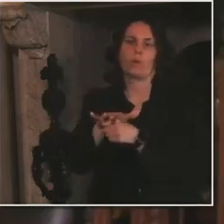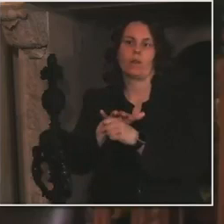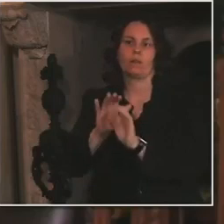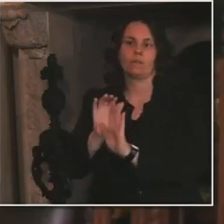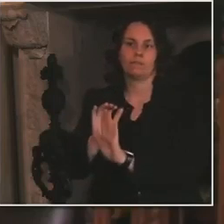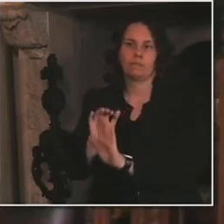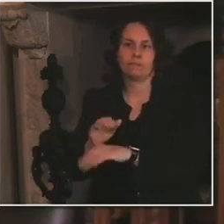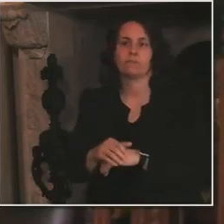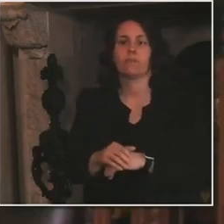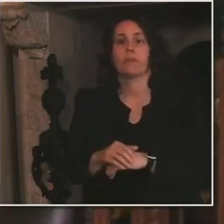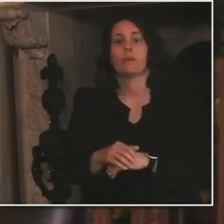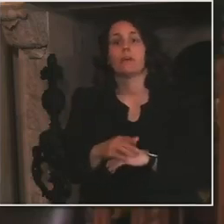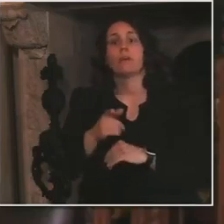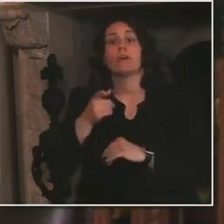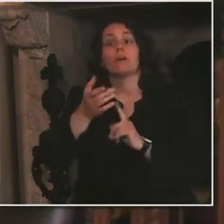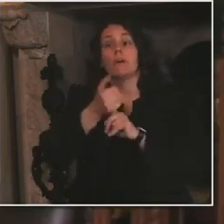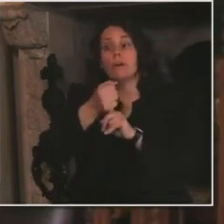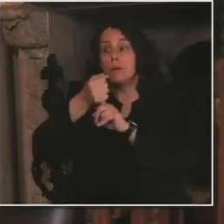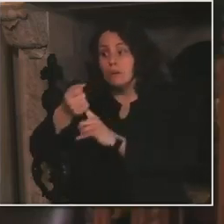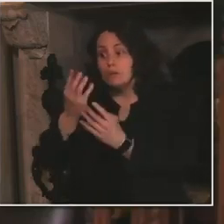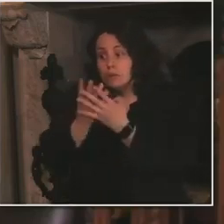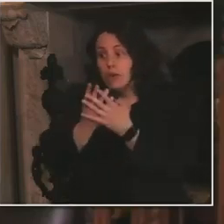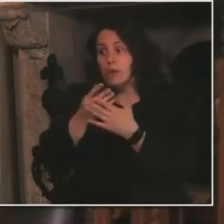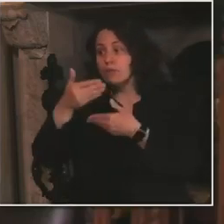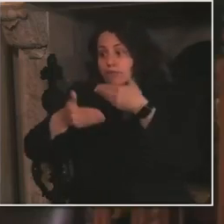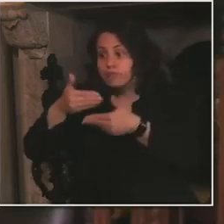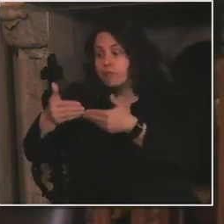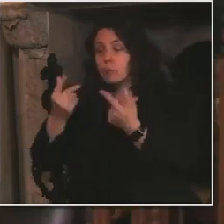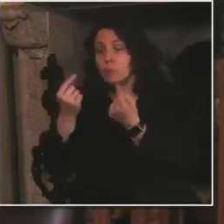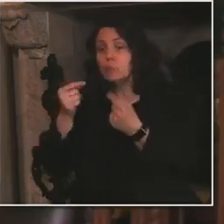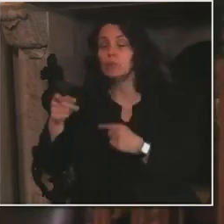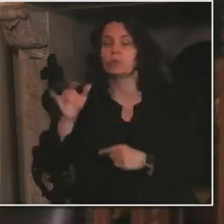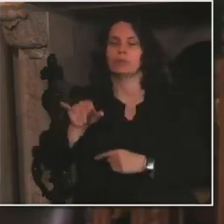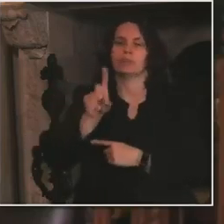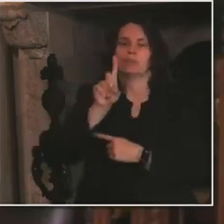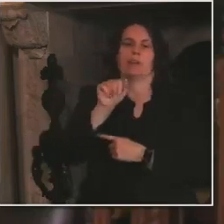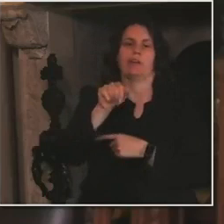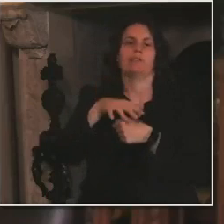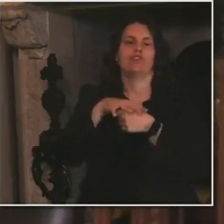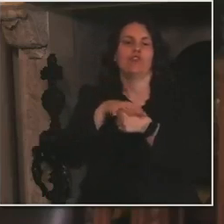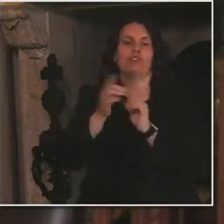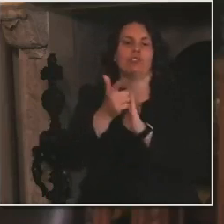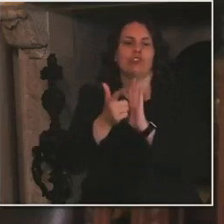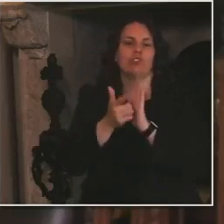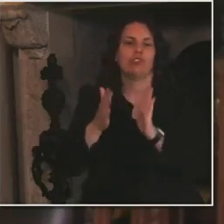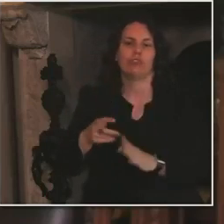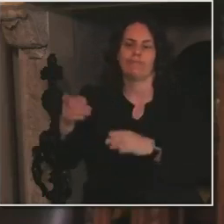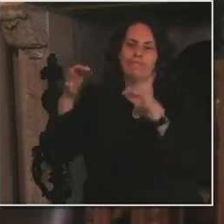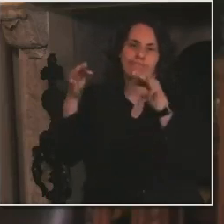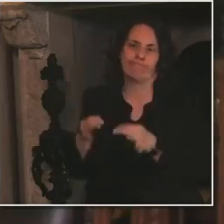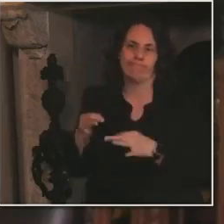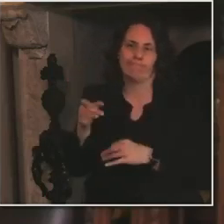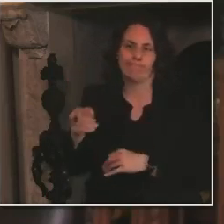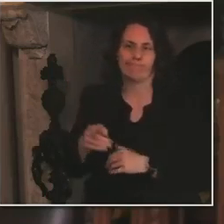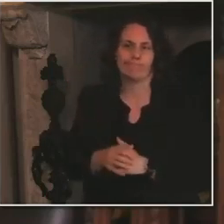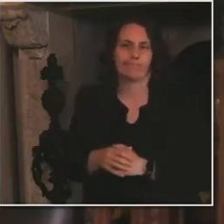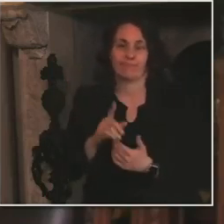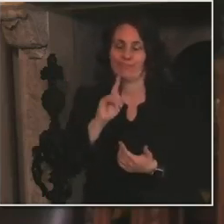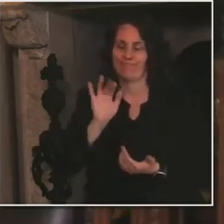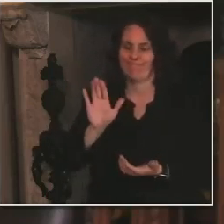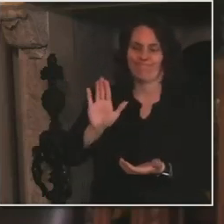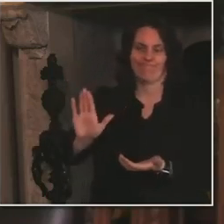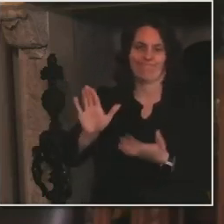whether or not to enforce that. And, you know, so it'll be up to the DA to decide on whether or not to move forward or take a